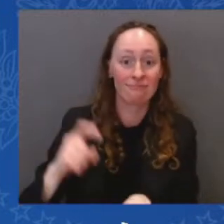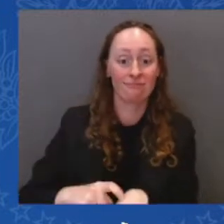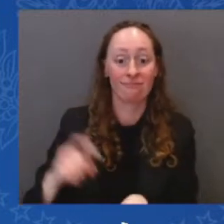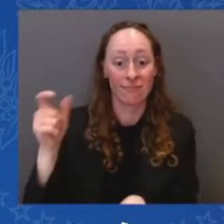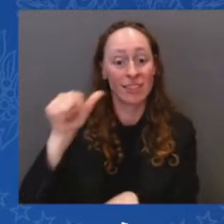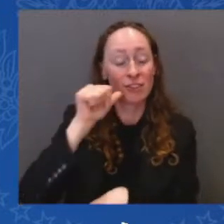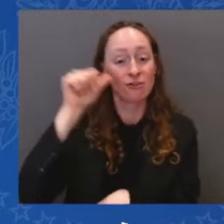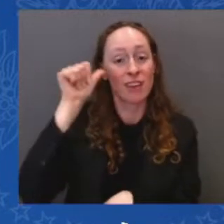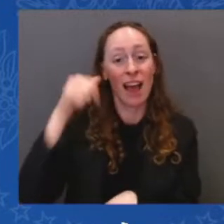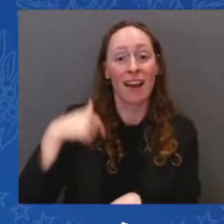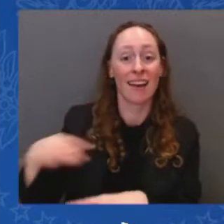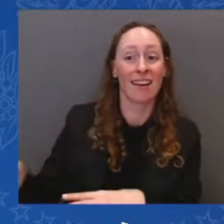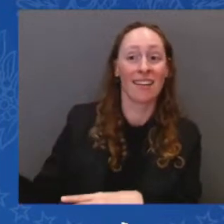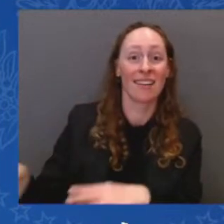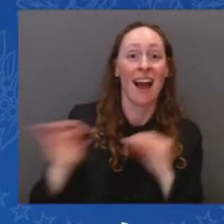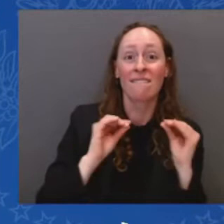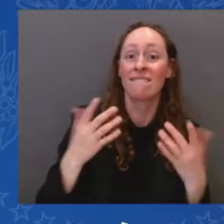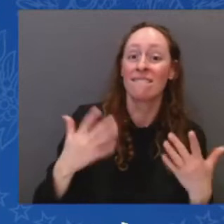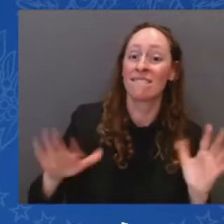Had double meaning.